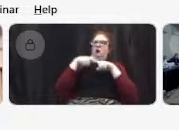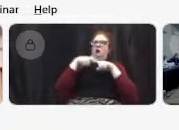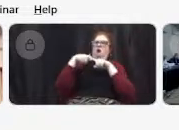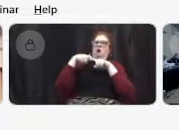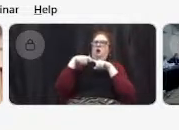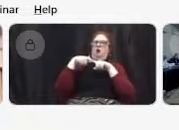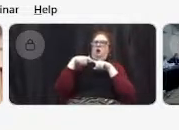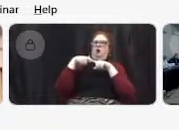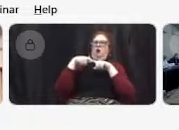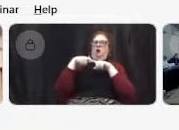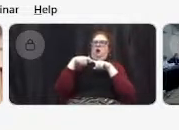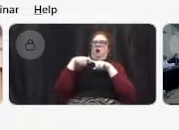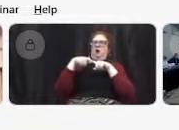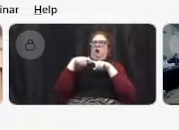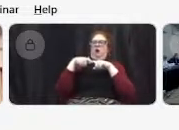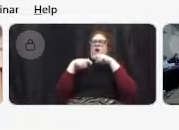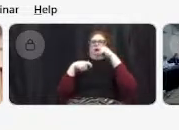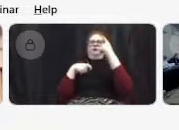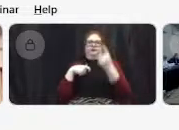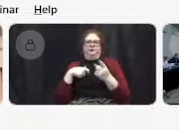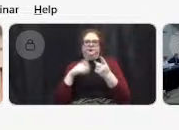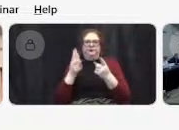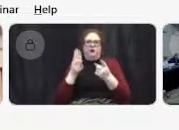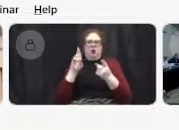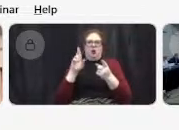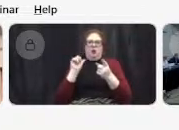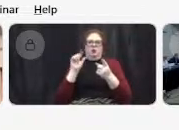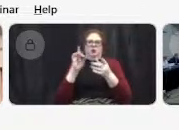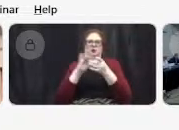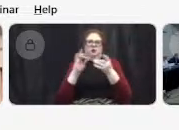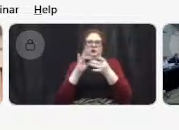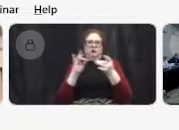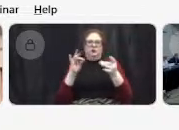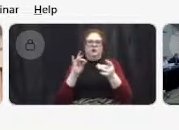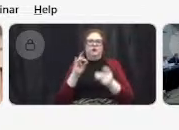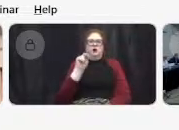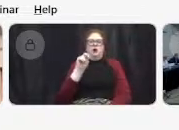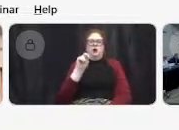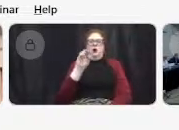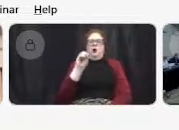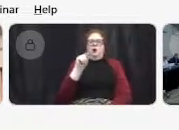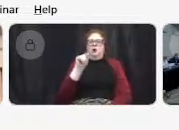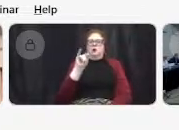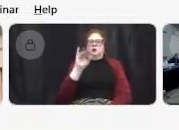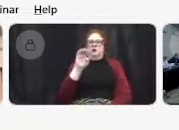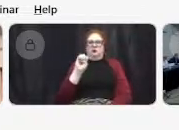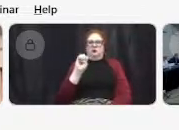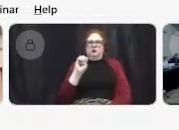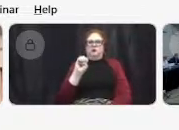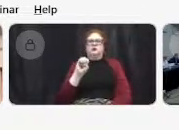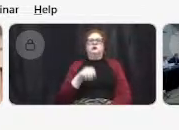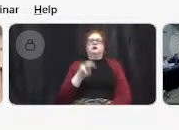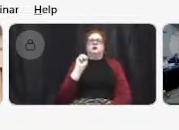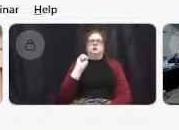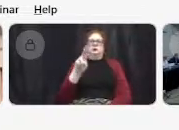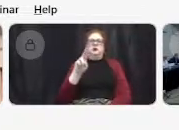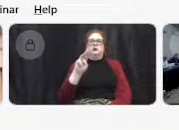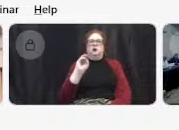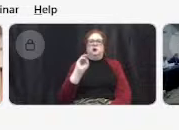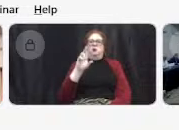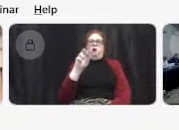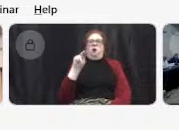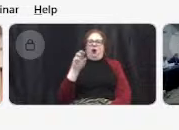like to make a statement about the notices. Mr. Moreno did perfect his notices for